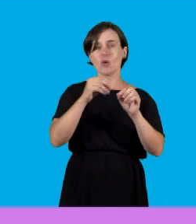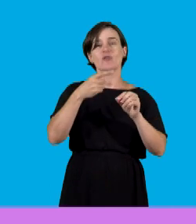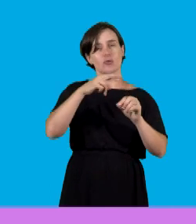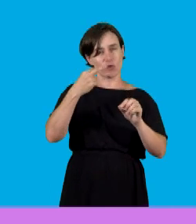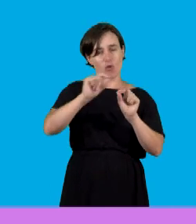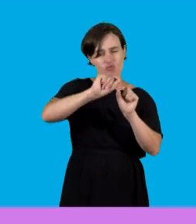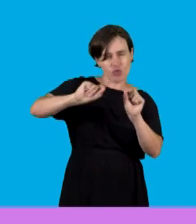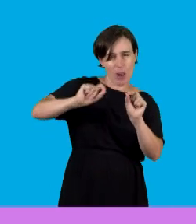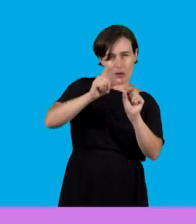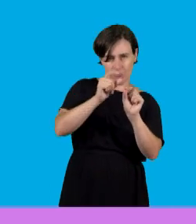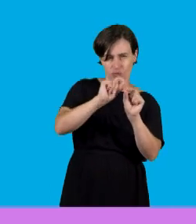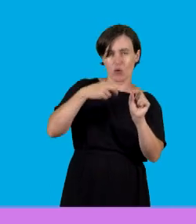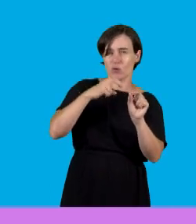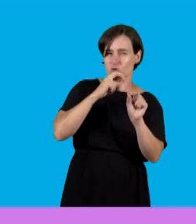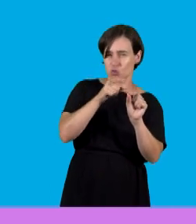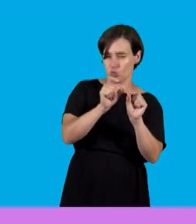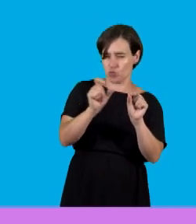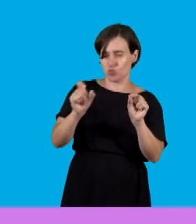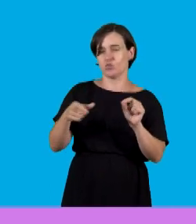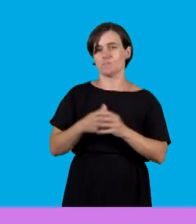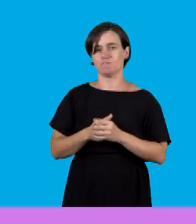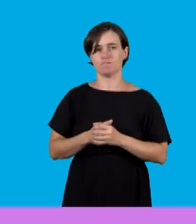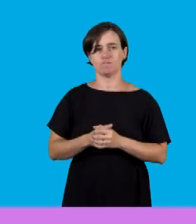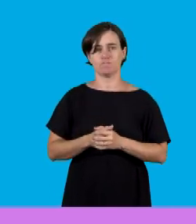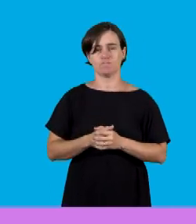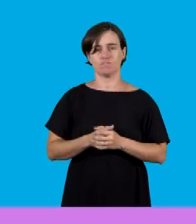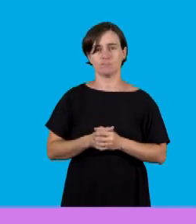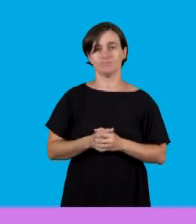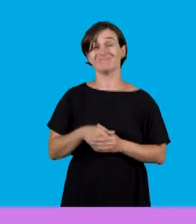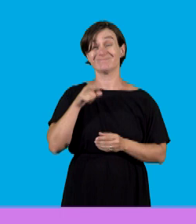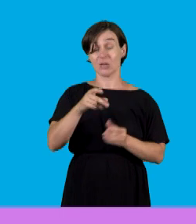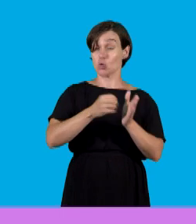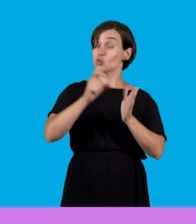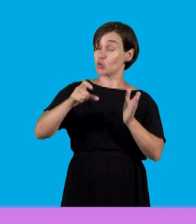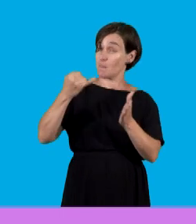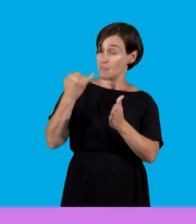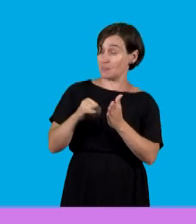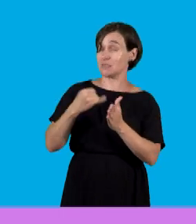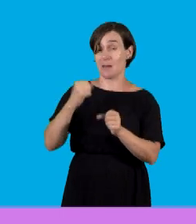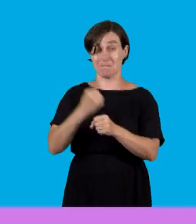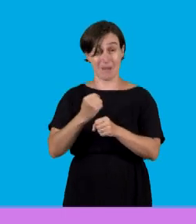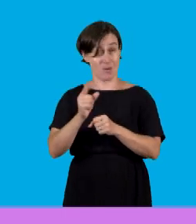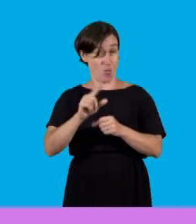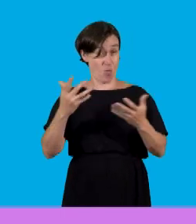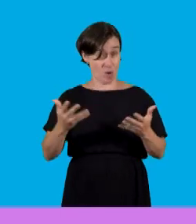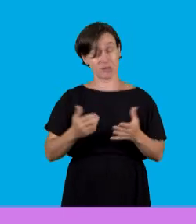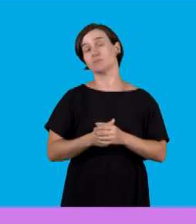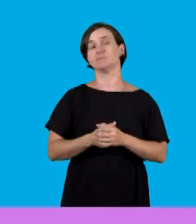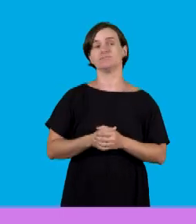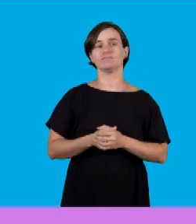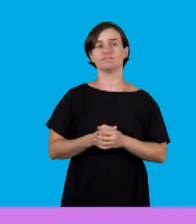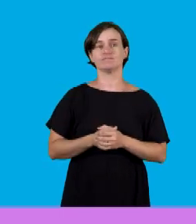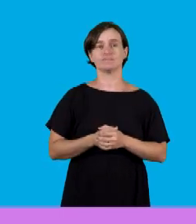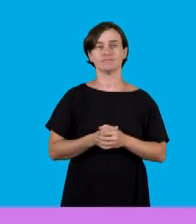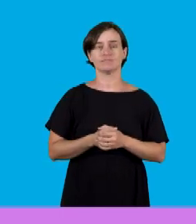that are proportional to the scale. Then the common errors that we might find ourselves making is not